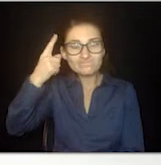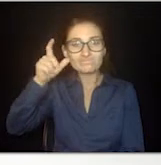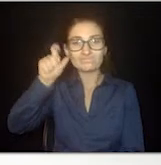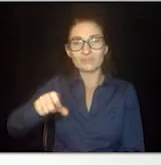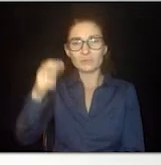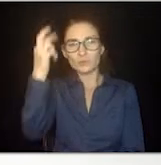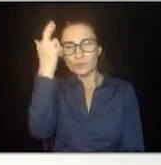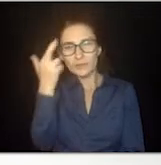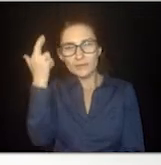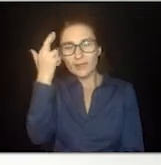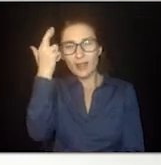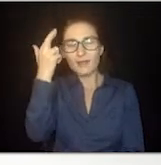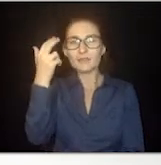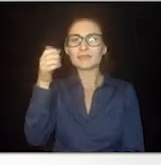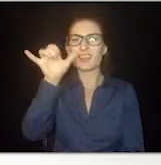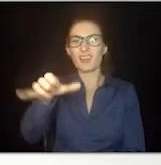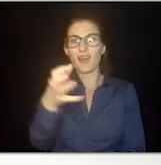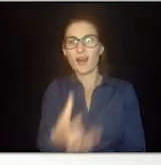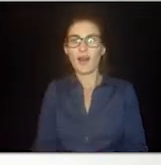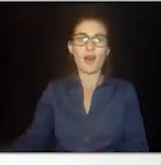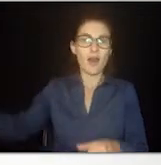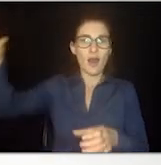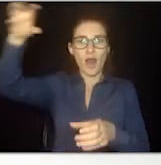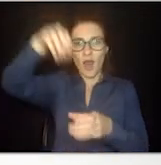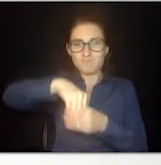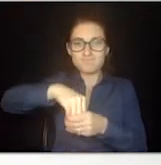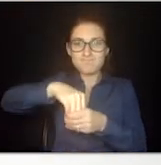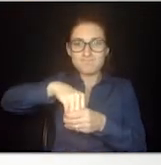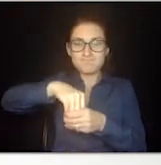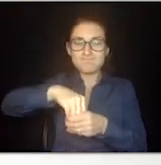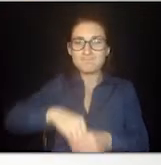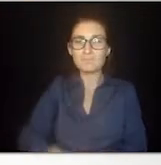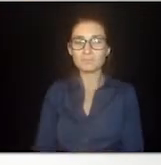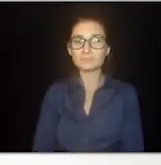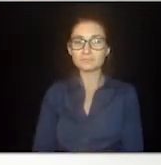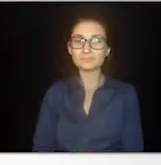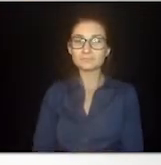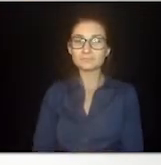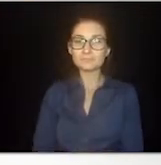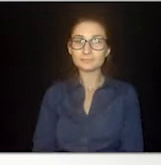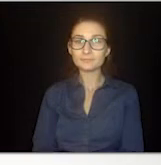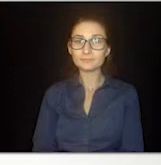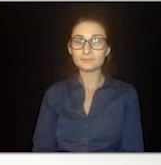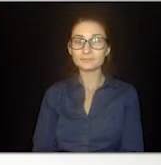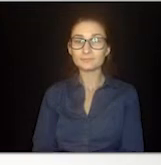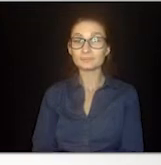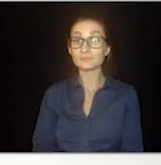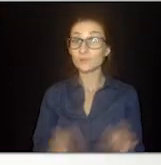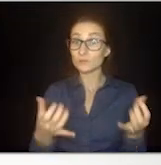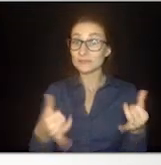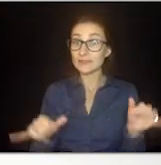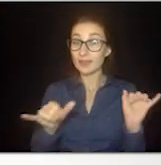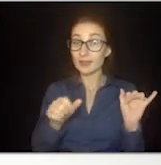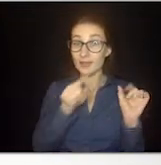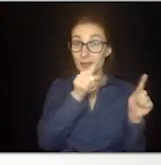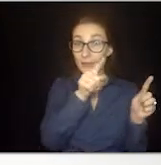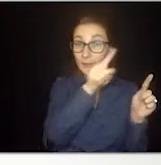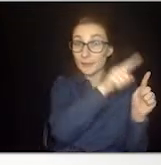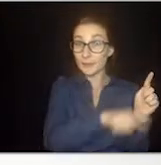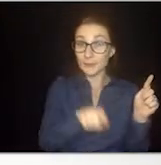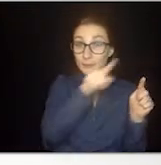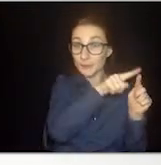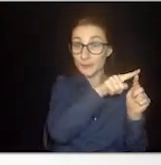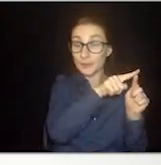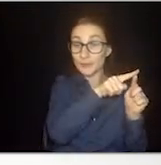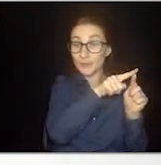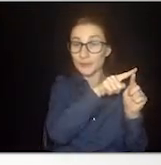realizing that is a big piece of it. So, you've got to kind of keep this in mind. Okay, so we're still over